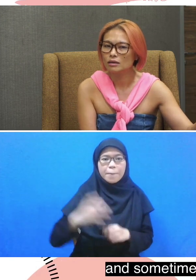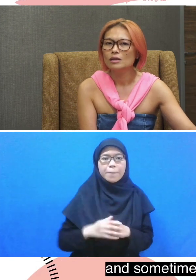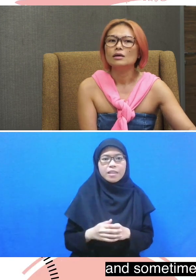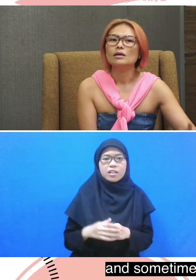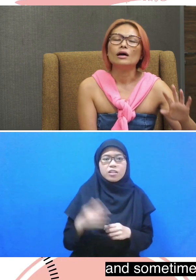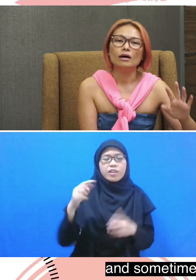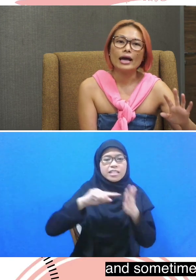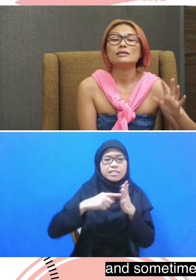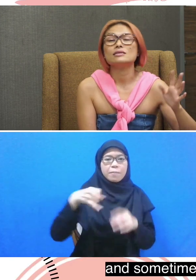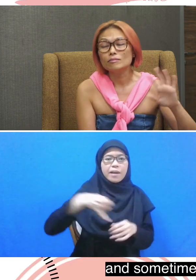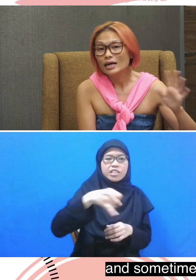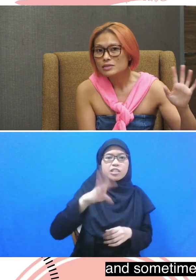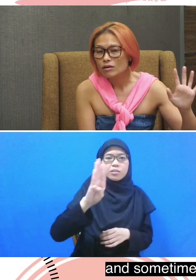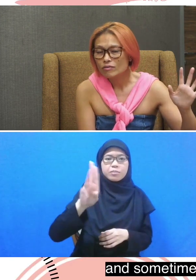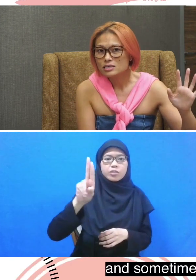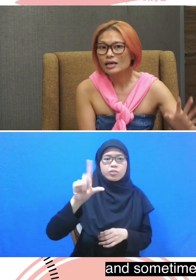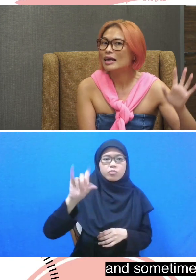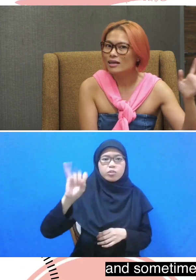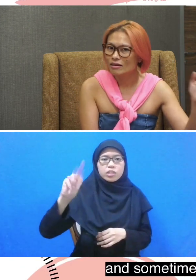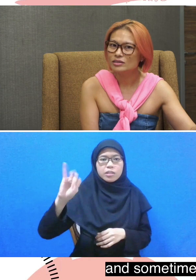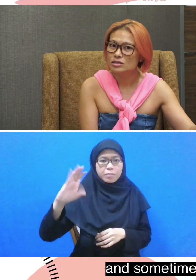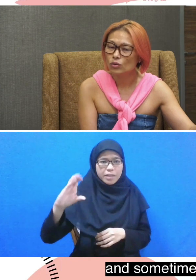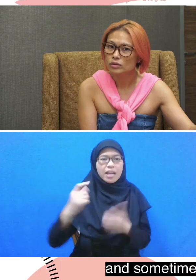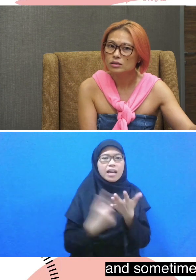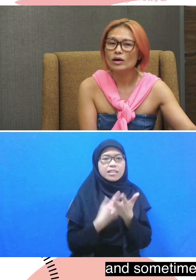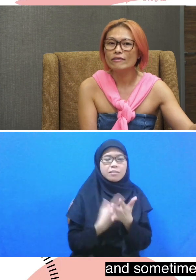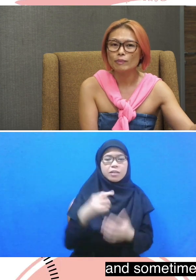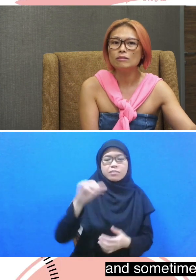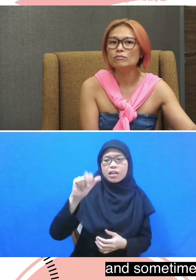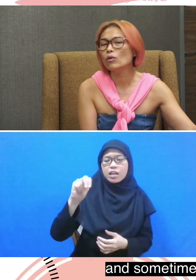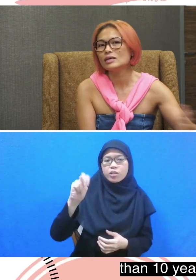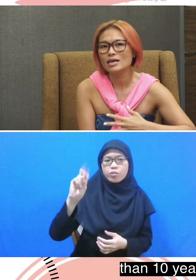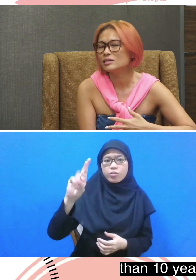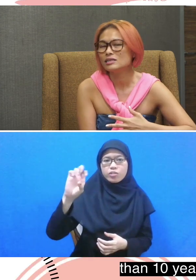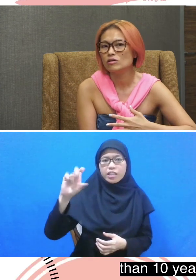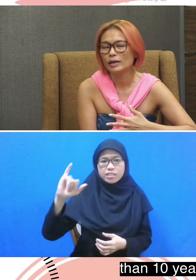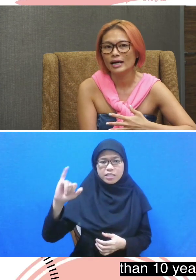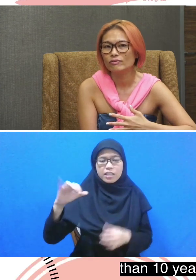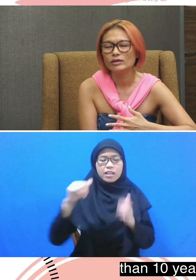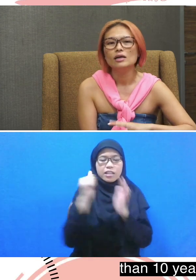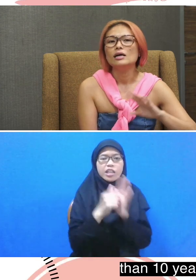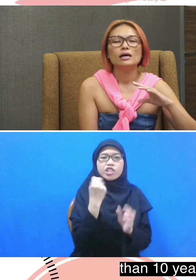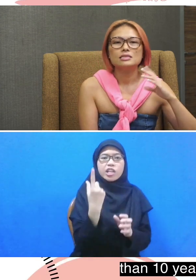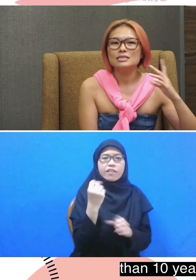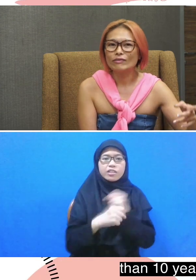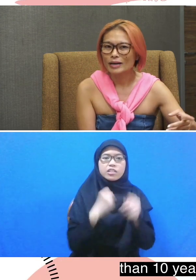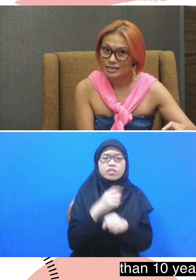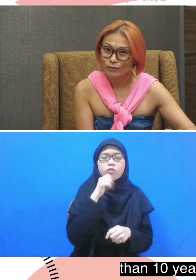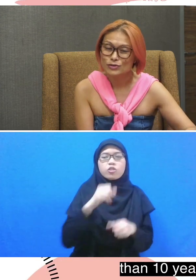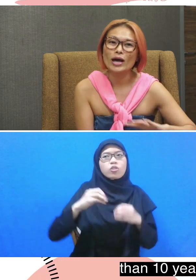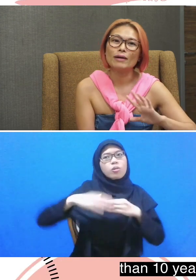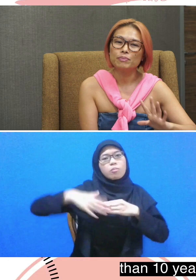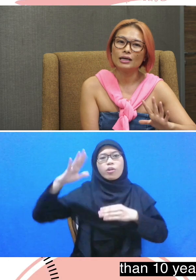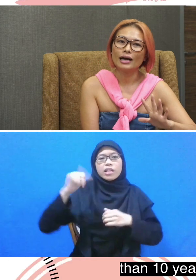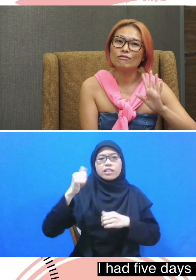bulimic and sometimes anorexic at 11 years old. So I've spent more than 10 years of my life starving myself.